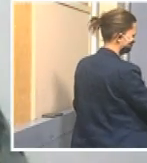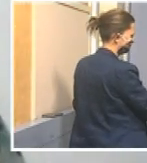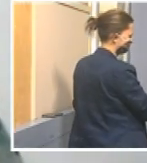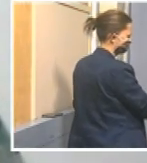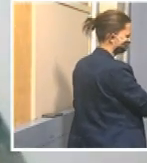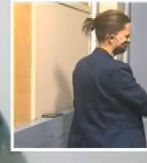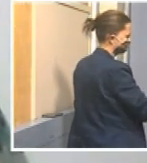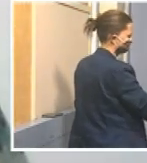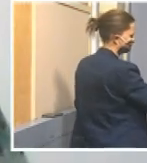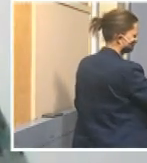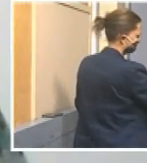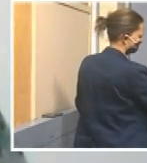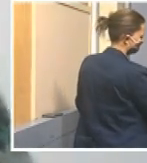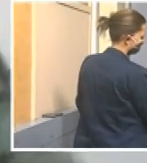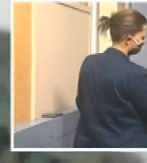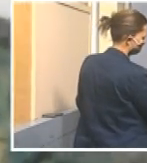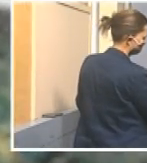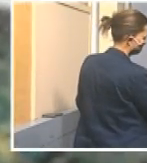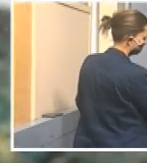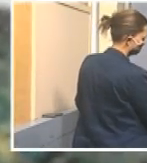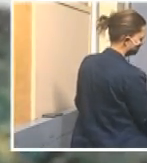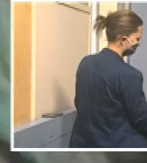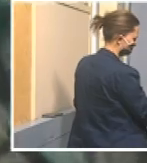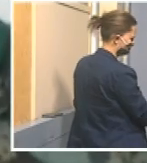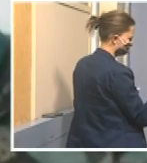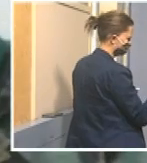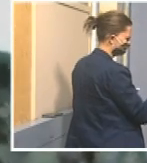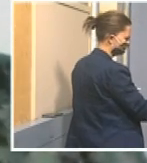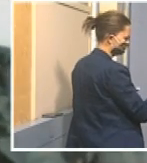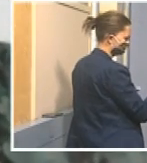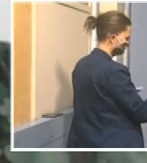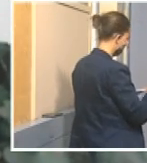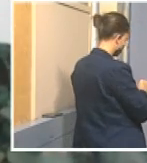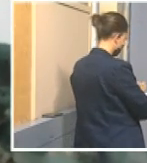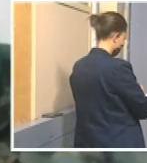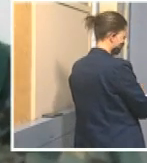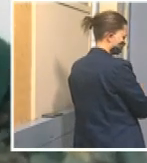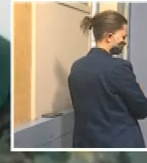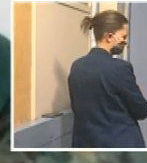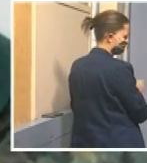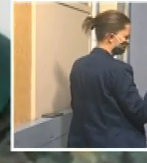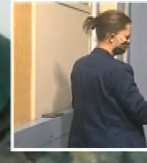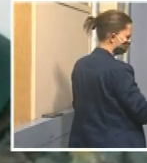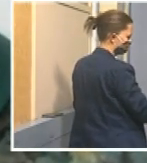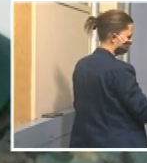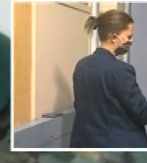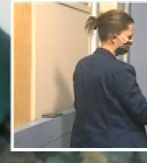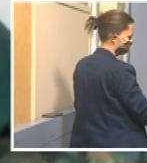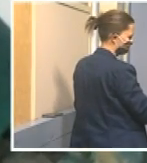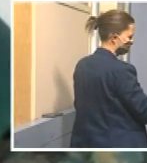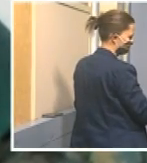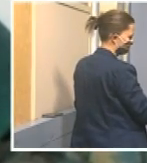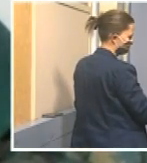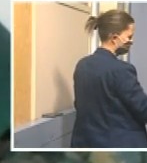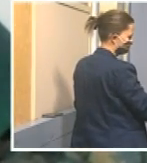No, now you've gone. I'm gone. I'm trying to put it on the screen. Okay. Penda, is that fine? Can you